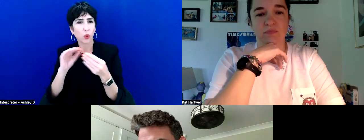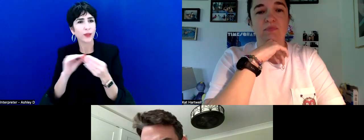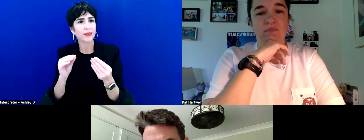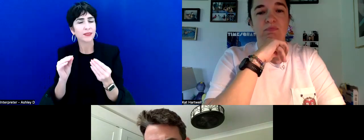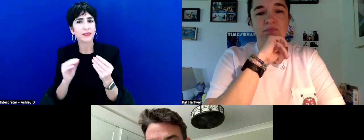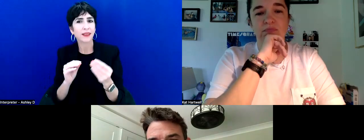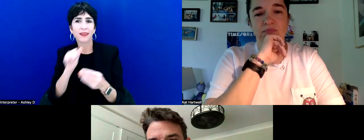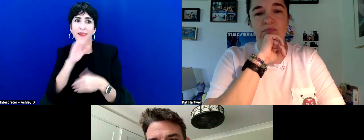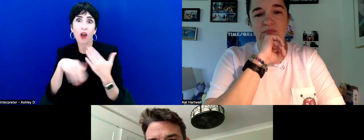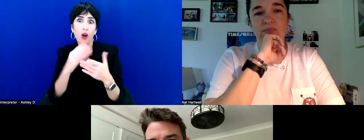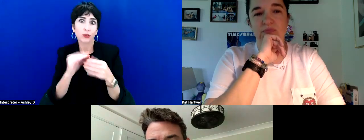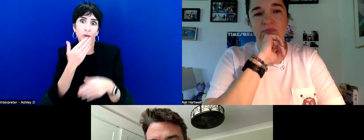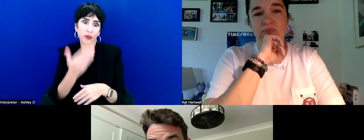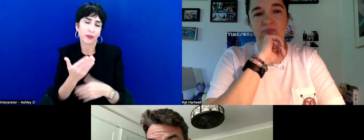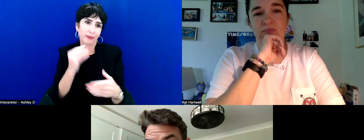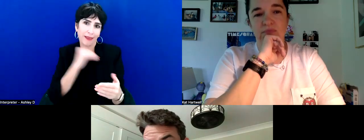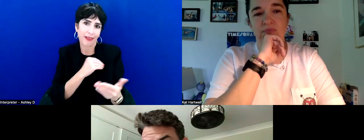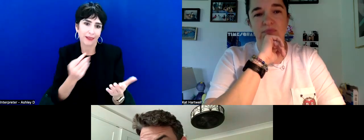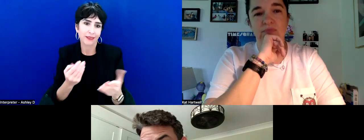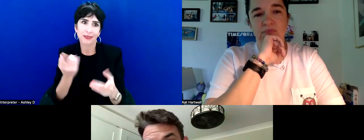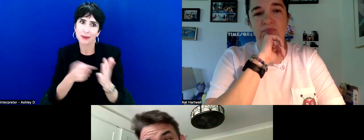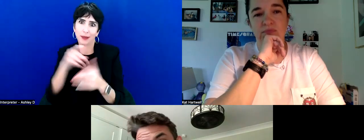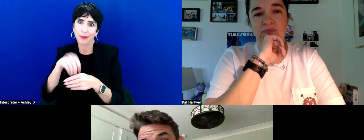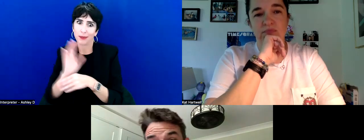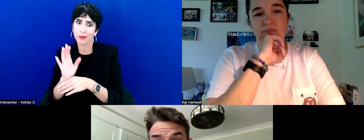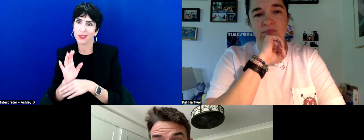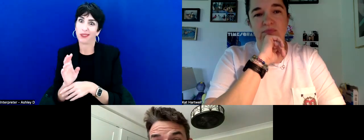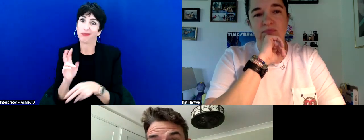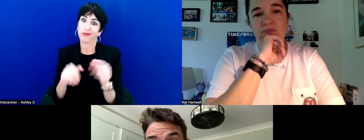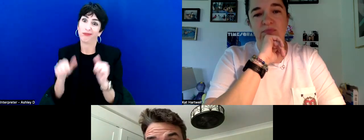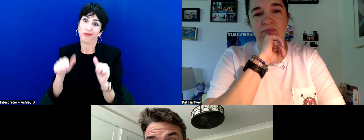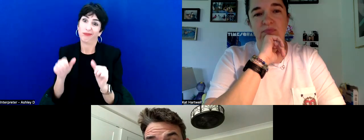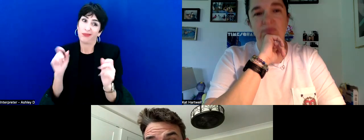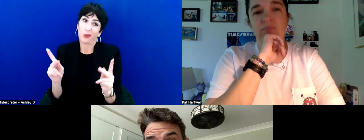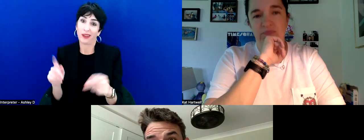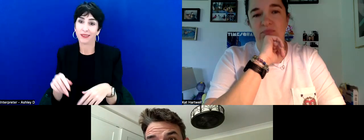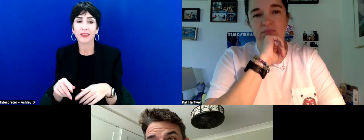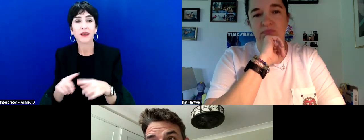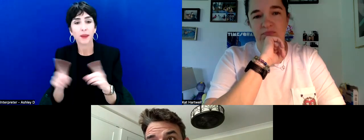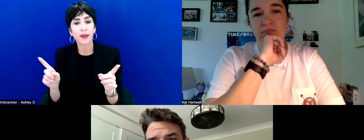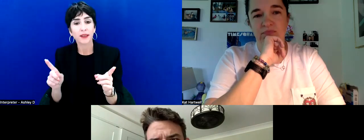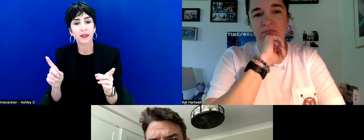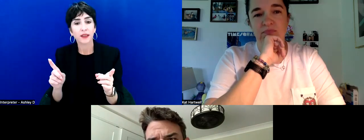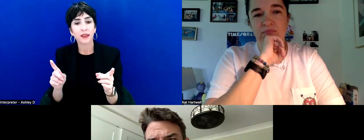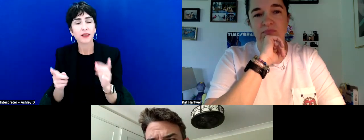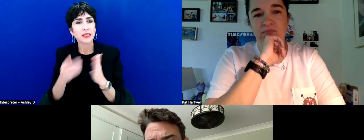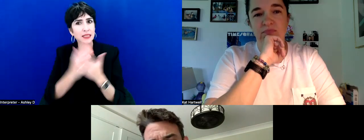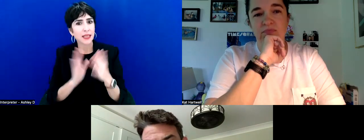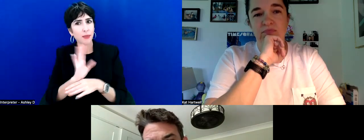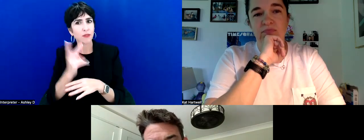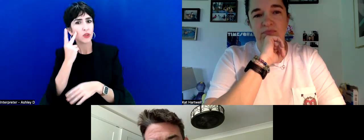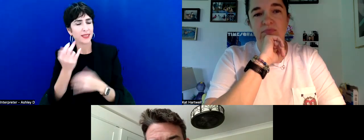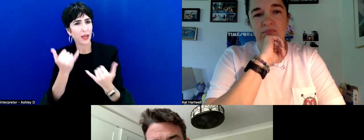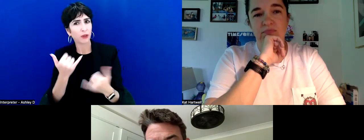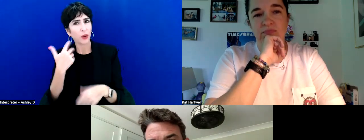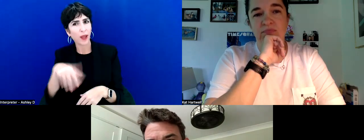not all stories are good. I'm not going to lie. I mean, I've been in movies where I'm like, that was okay. you know. But some movies you see and you're like,